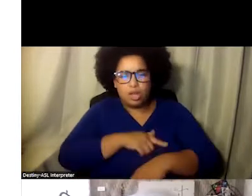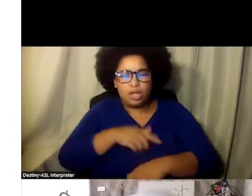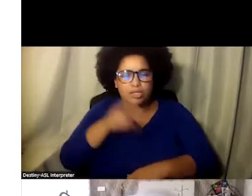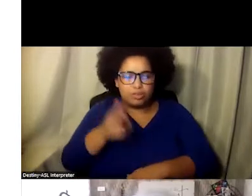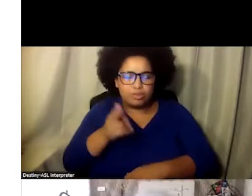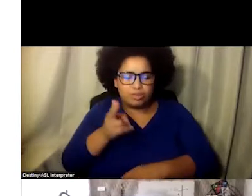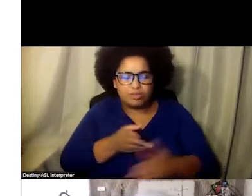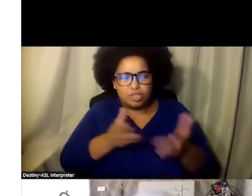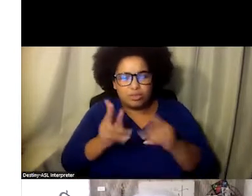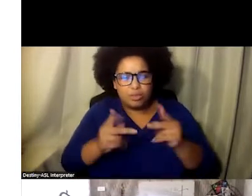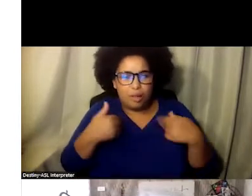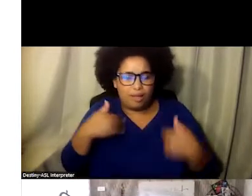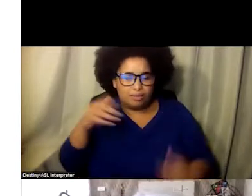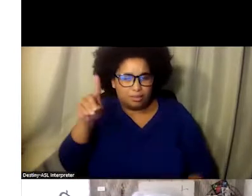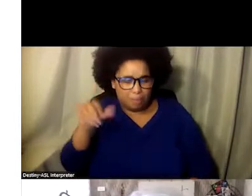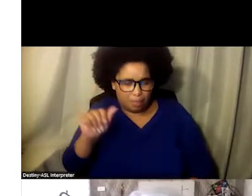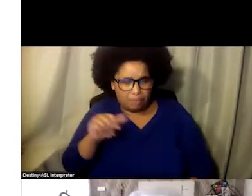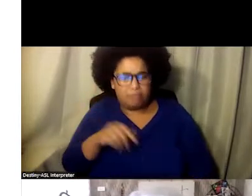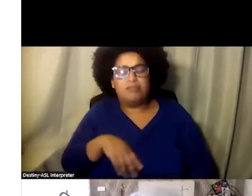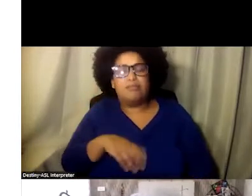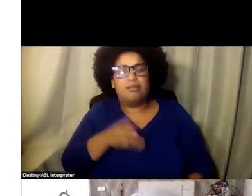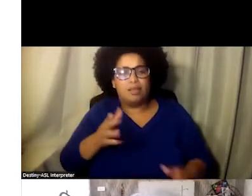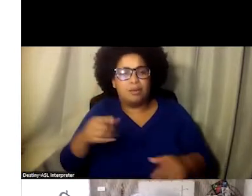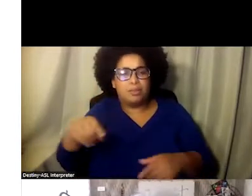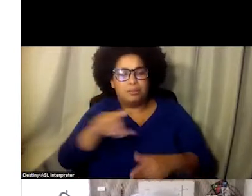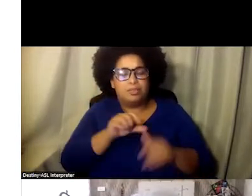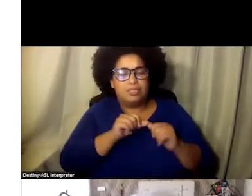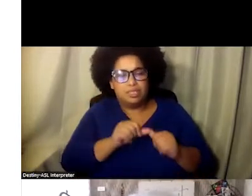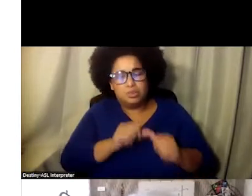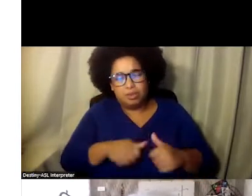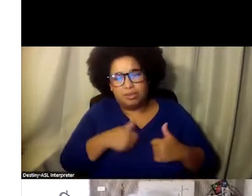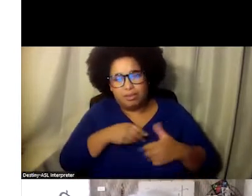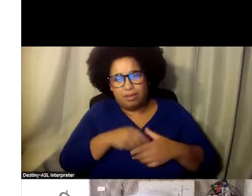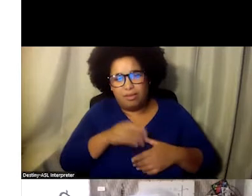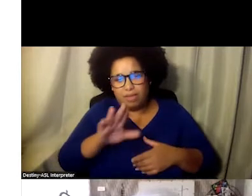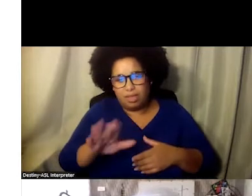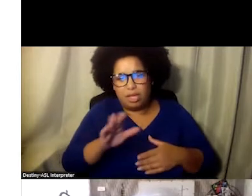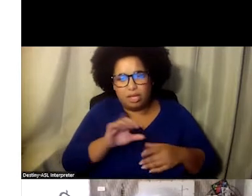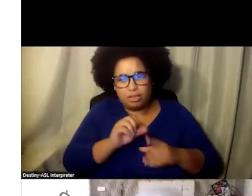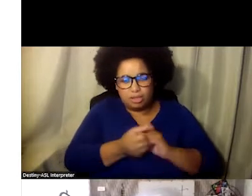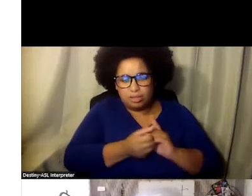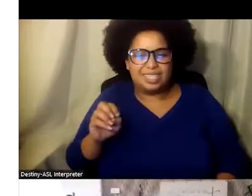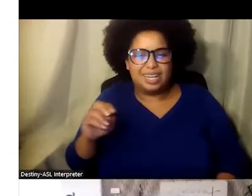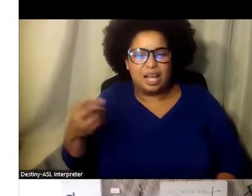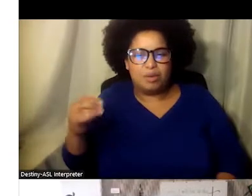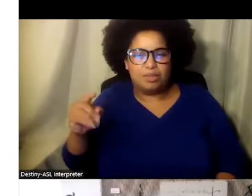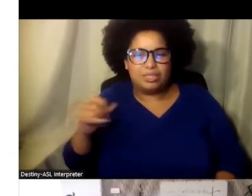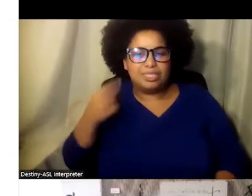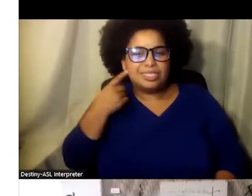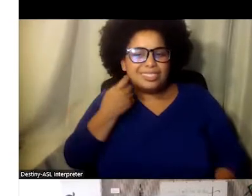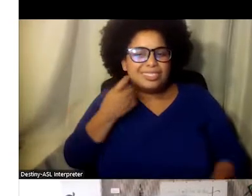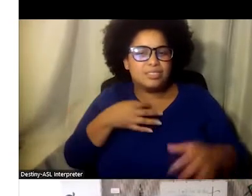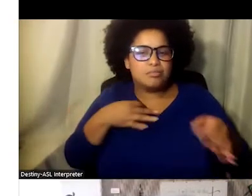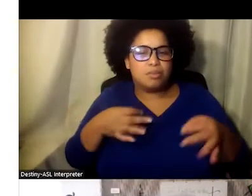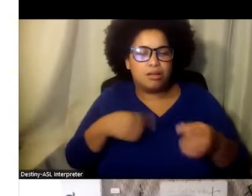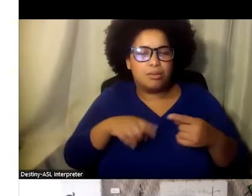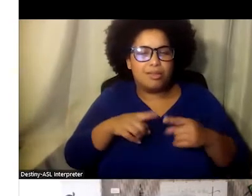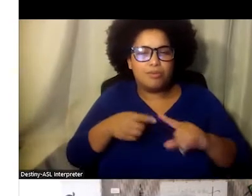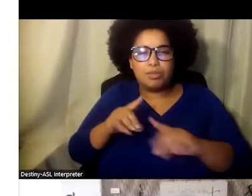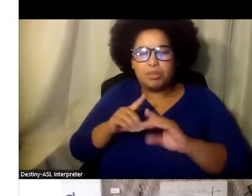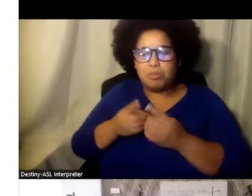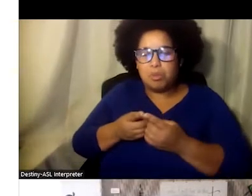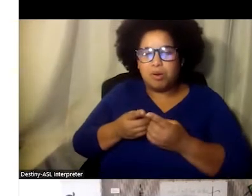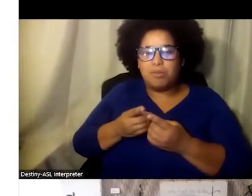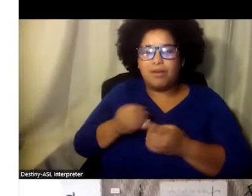people with disabilities, enabling them to continue living in their setting of choice with the support they need. In addition to the ones she covered, which